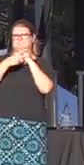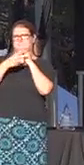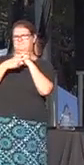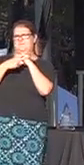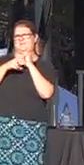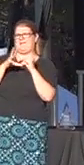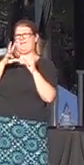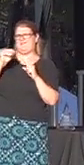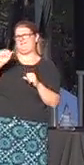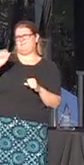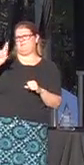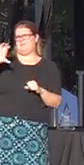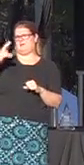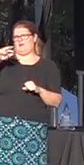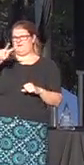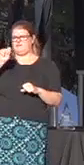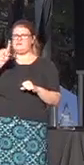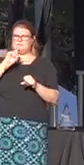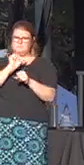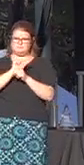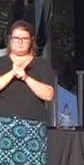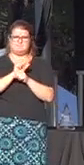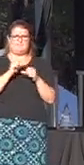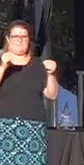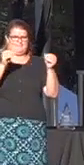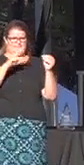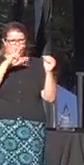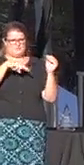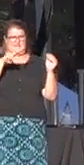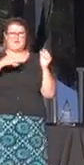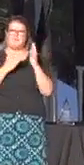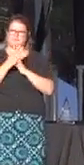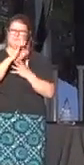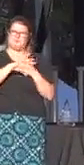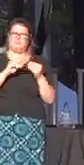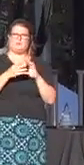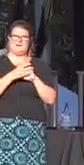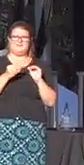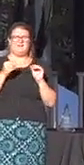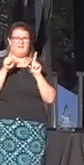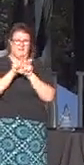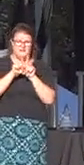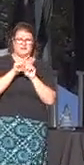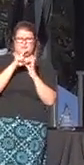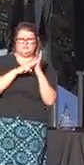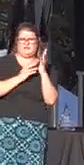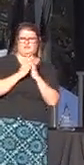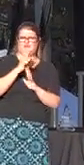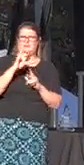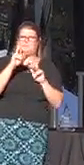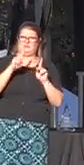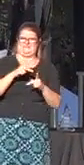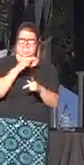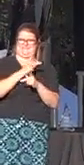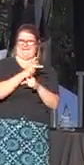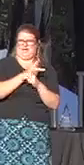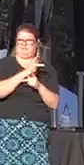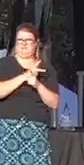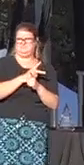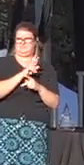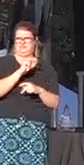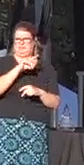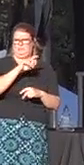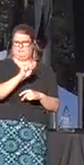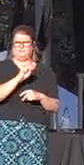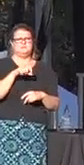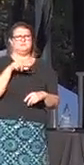stories that you can come and hold in your hands when you read through someone's caretaker's notes, when you leaf through pamphlets of outdated information about